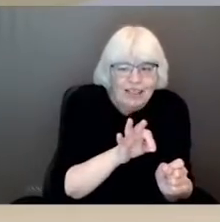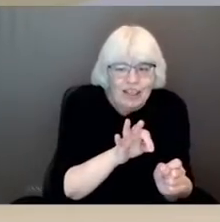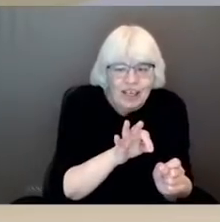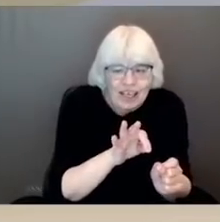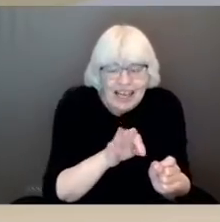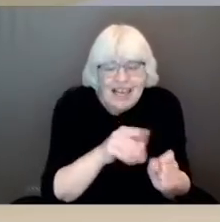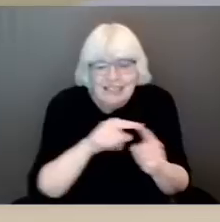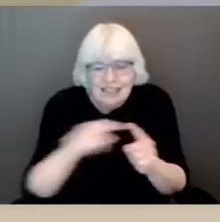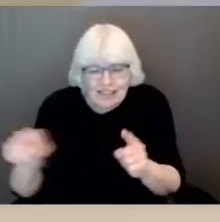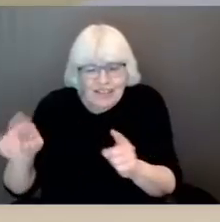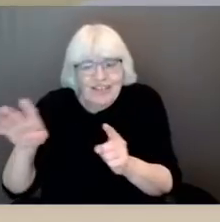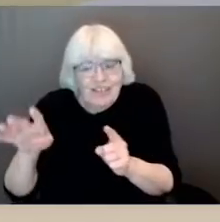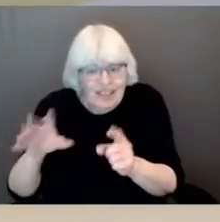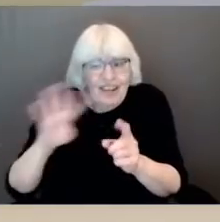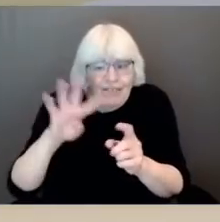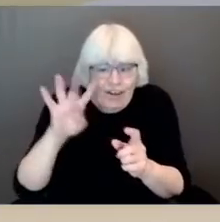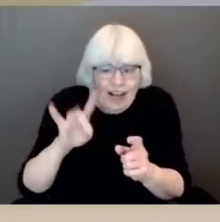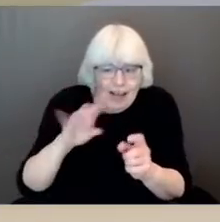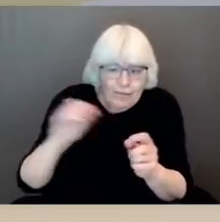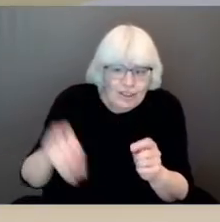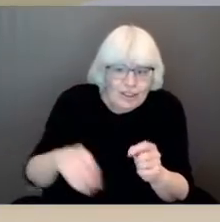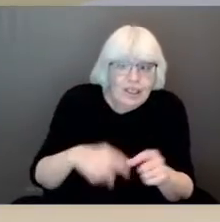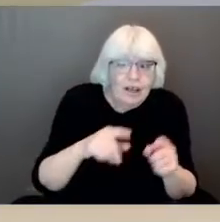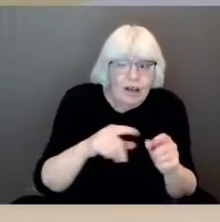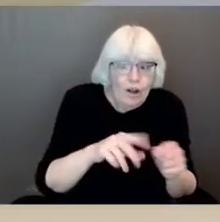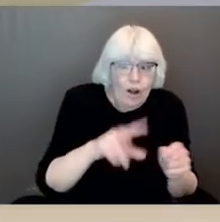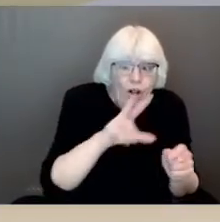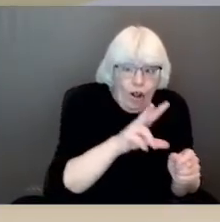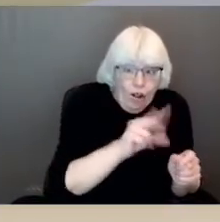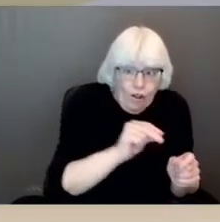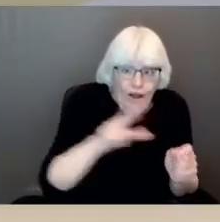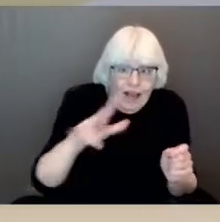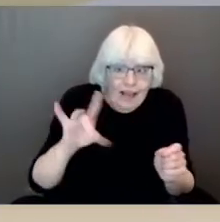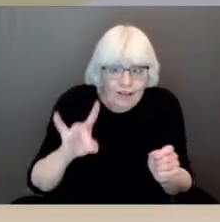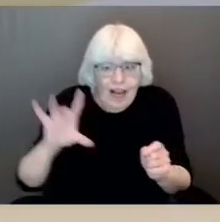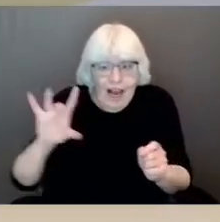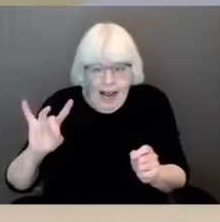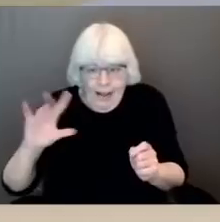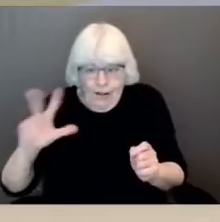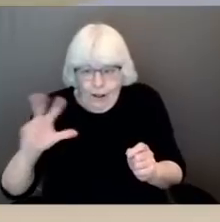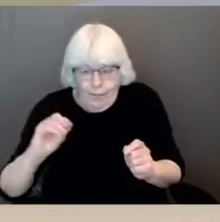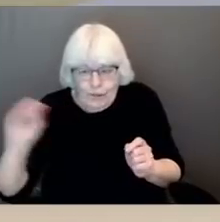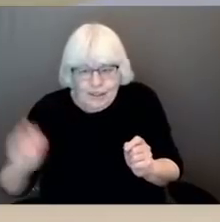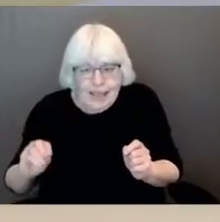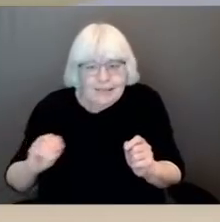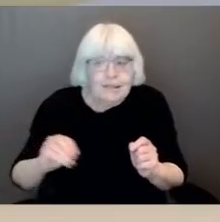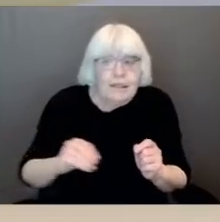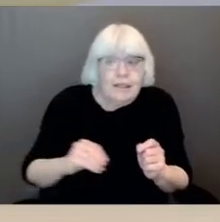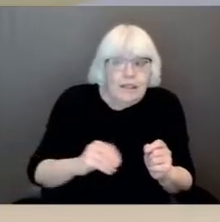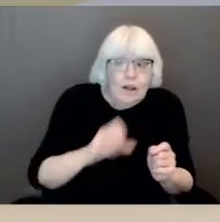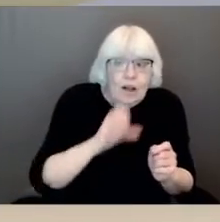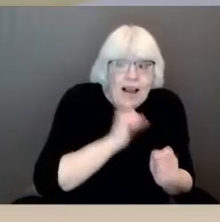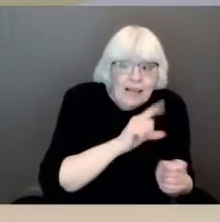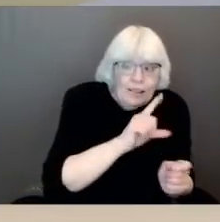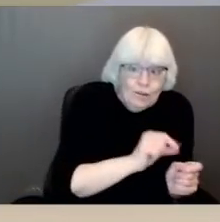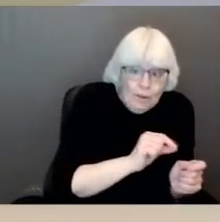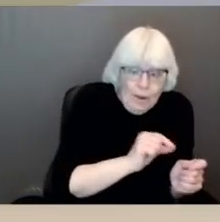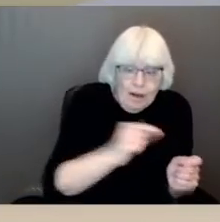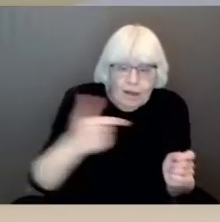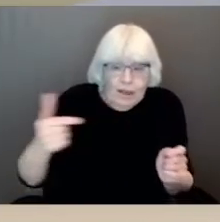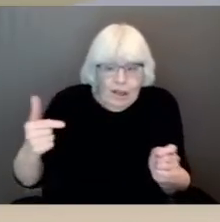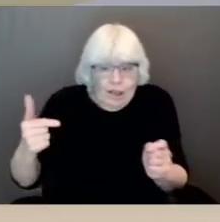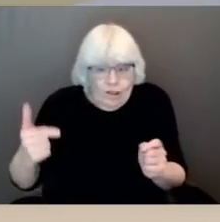to 39, 83% fully vaccinated. Age 20 to 29, 78% fully